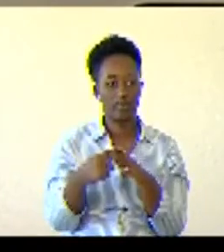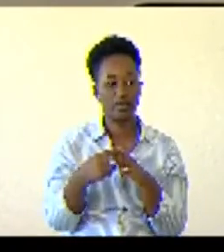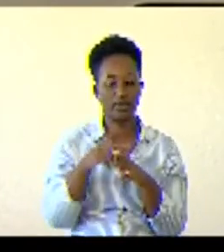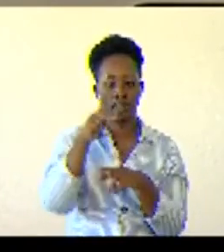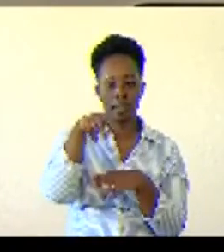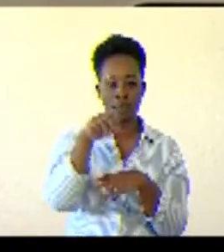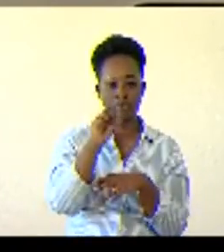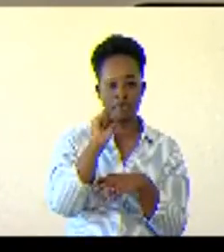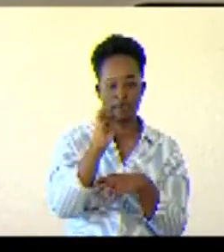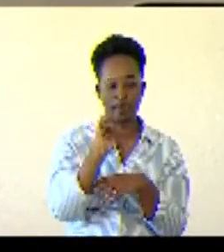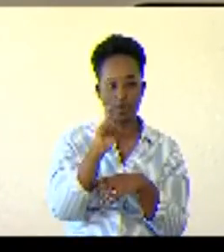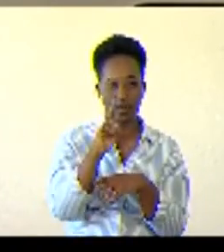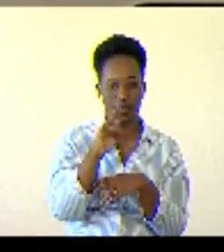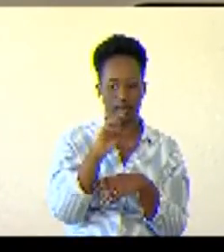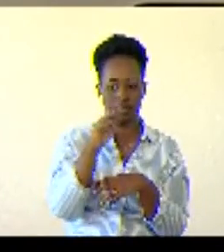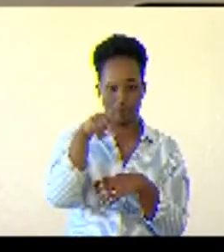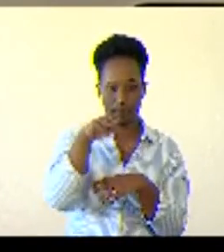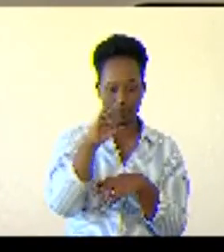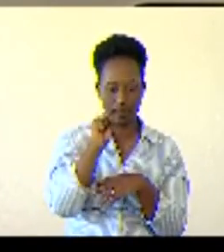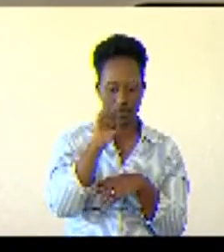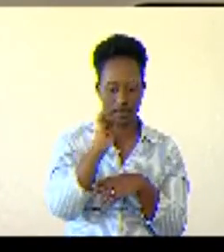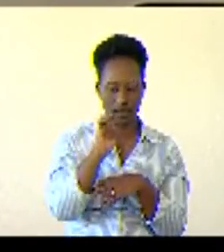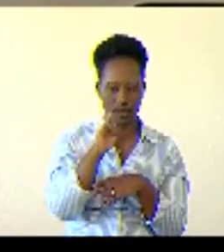If you remember, there's what you call pseudopodia.